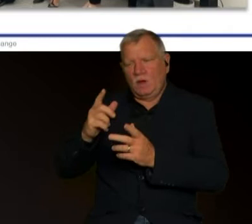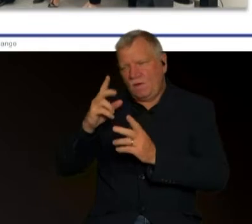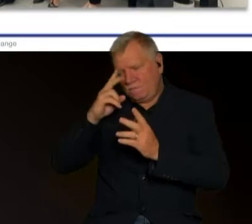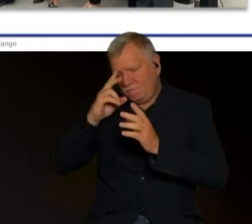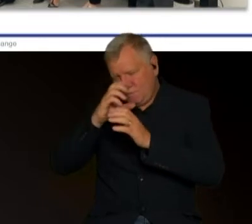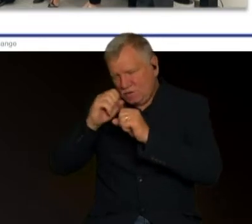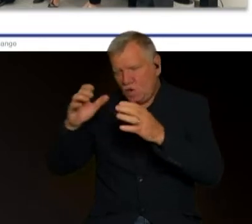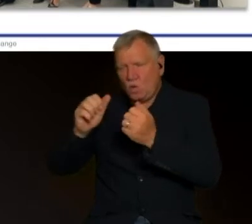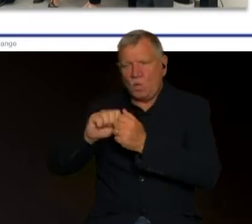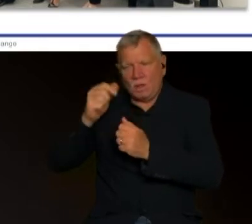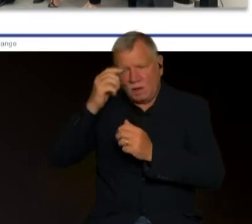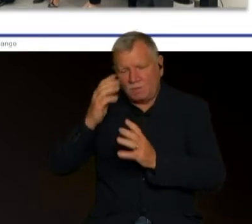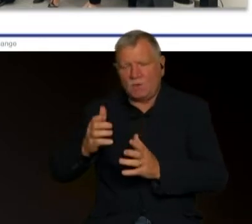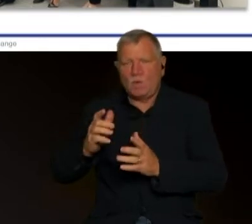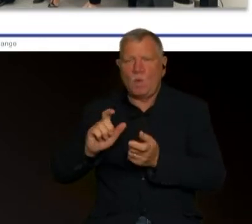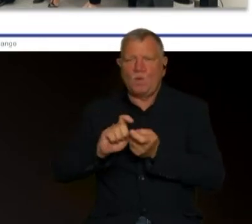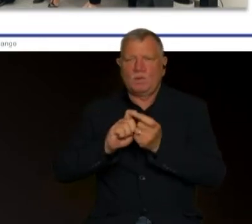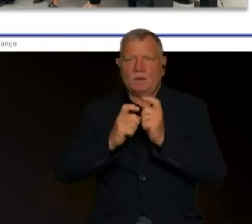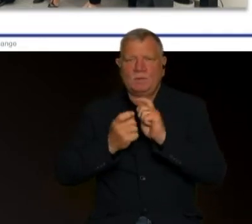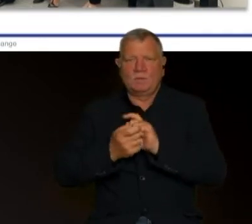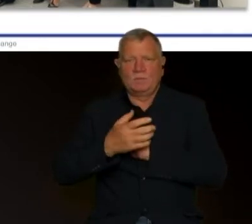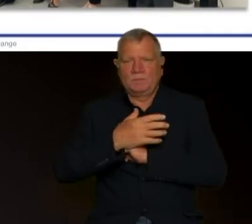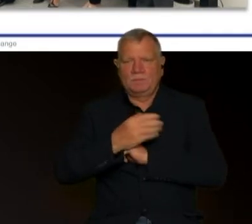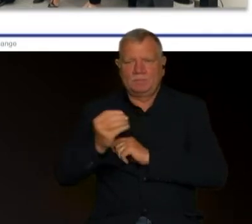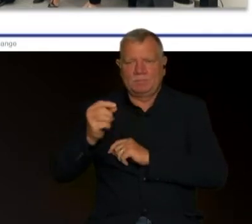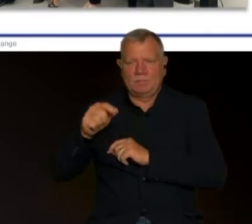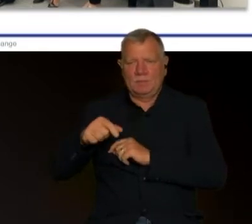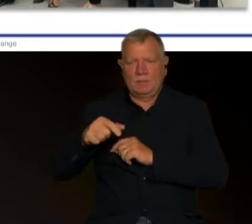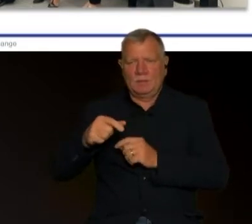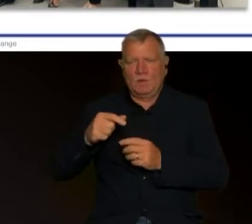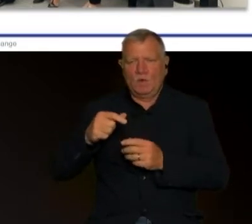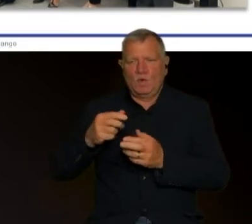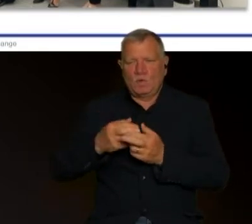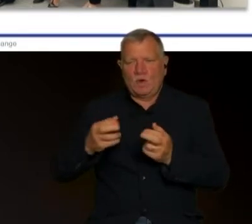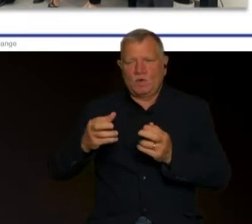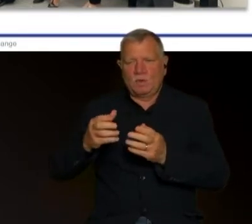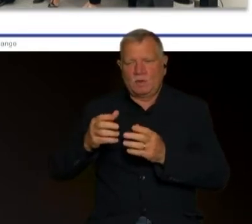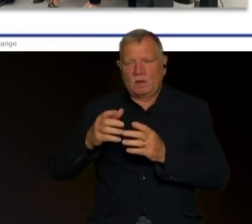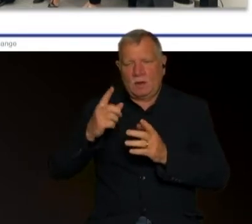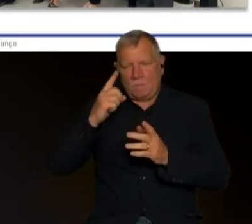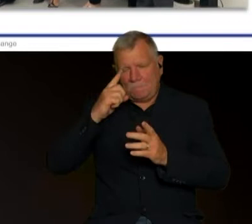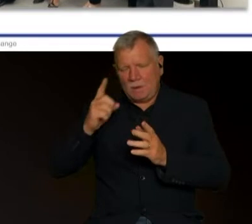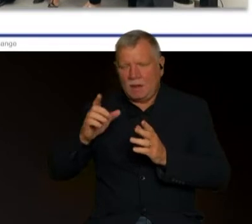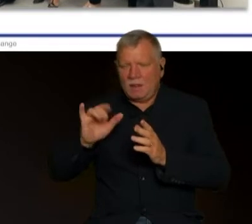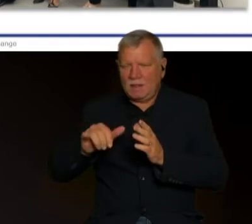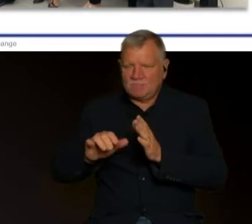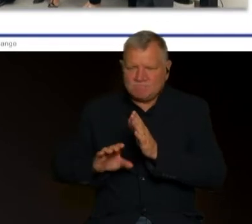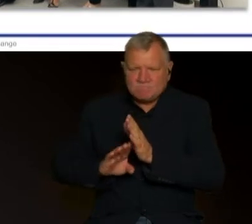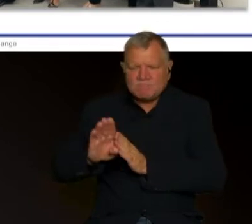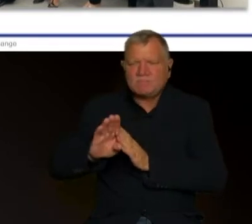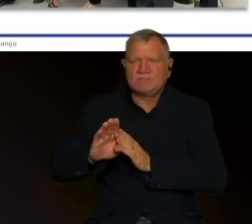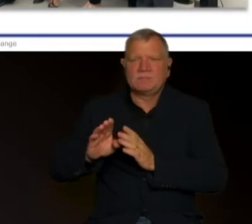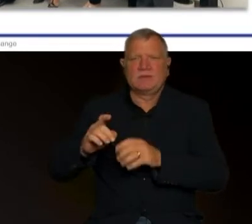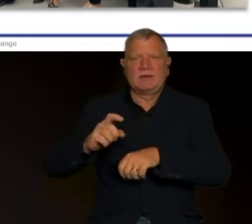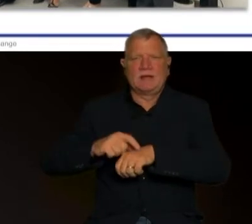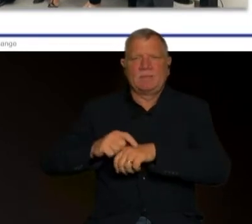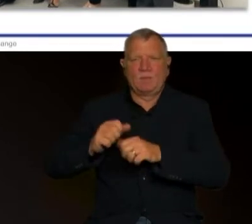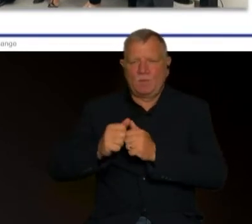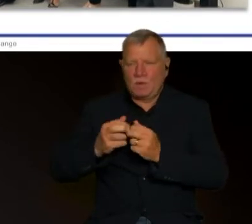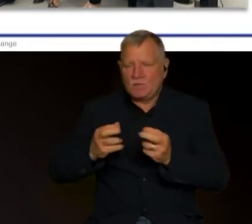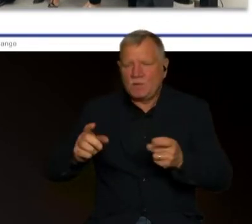vision of the director and the governor, which is to transform the Human Resources Office, to make it a more